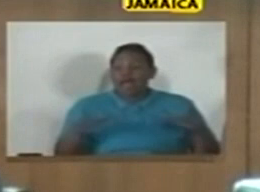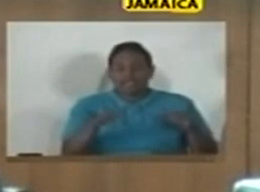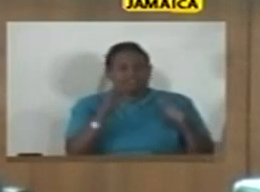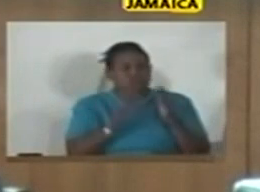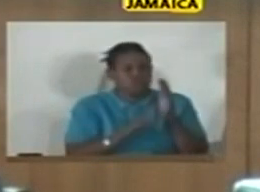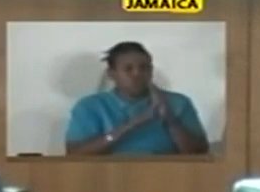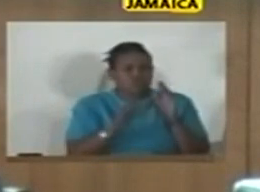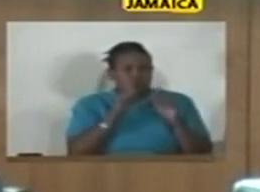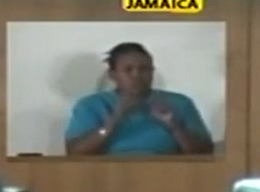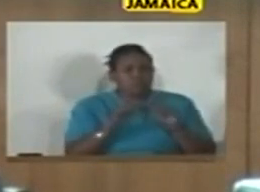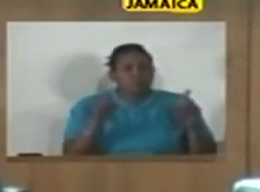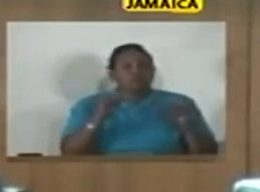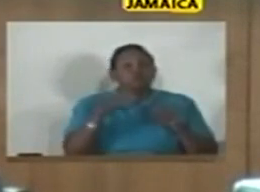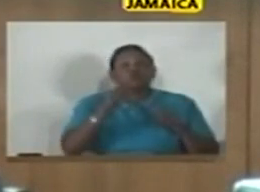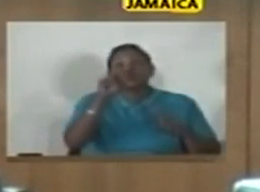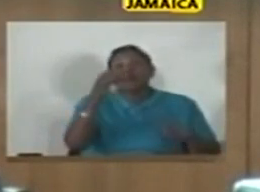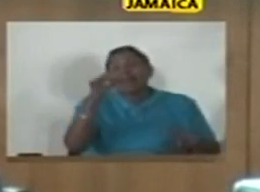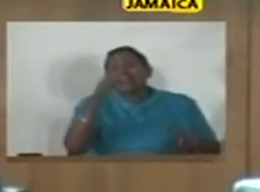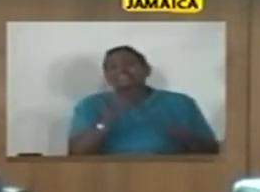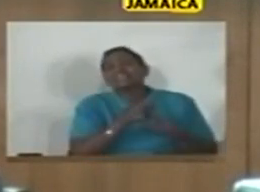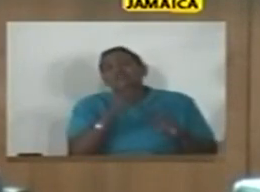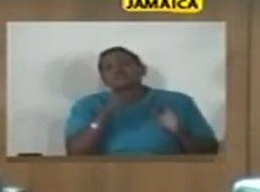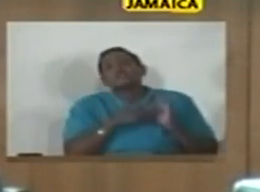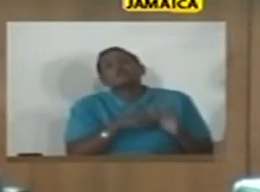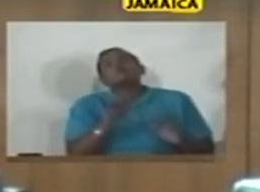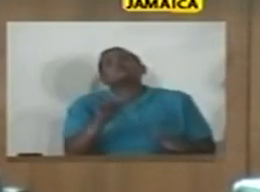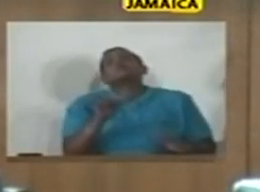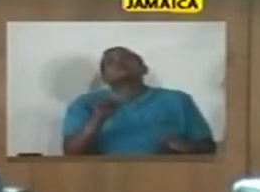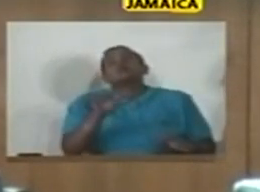was published in 2018, revealed that